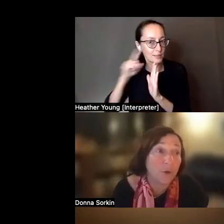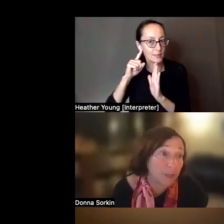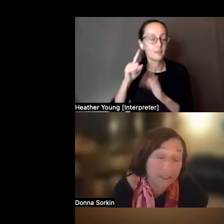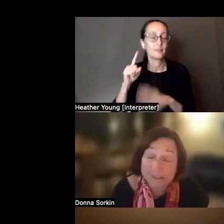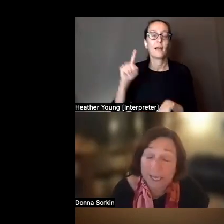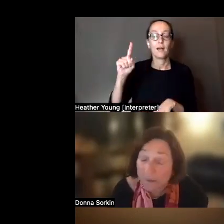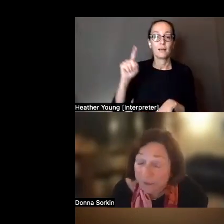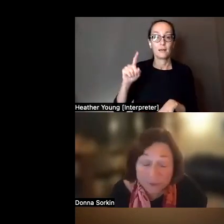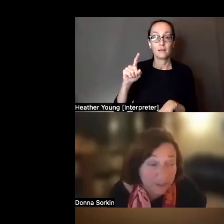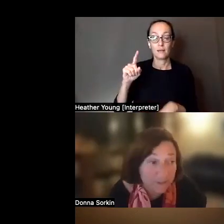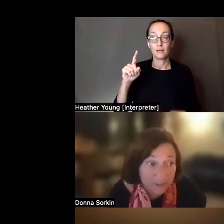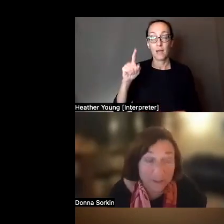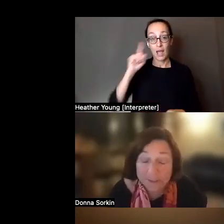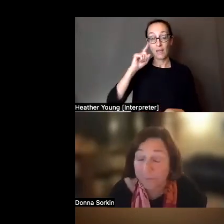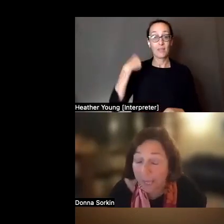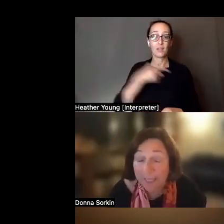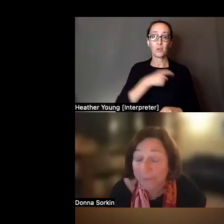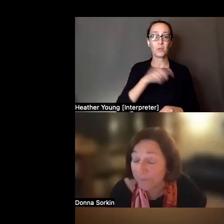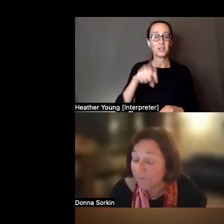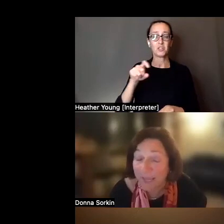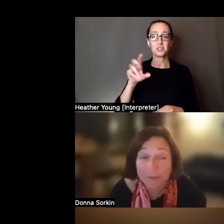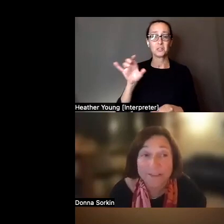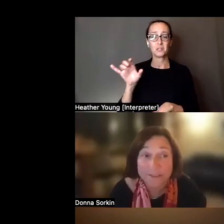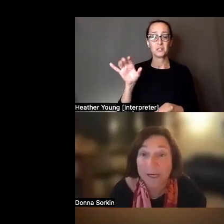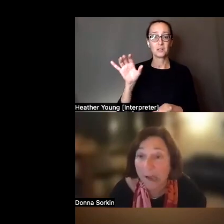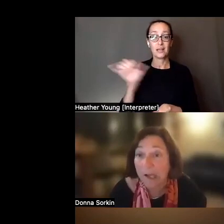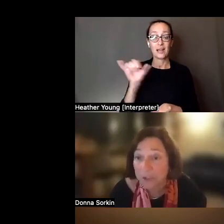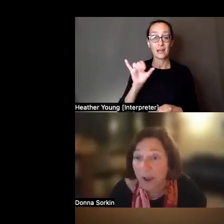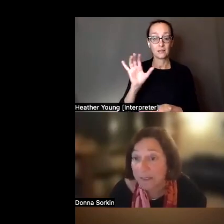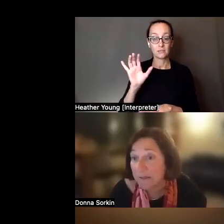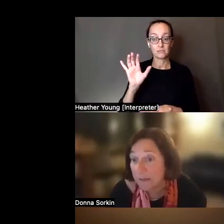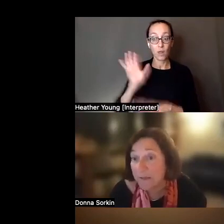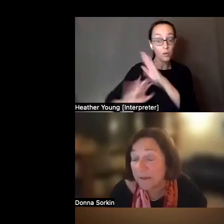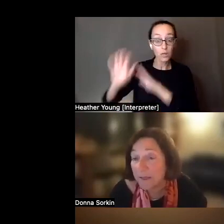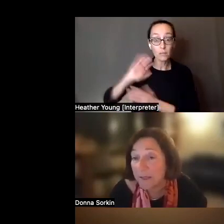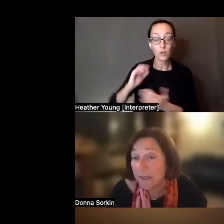the early centers used to make the family sign a contract.